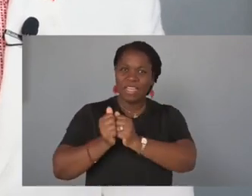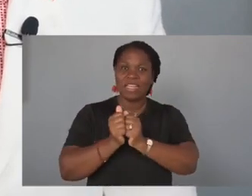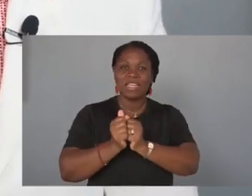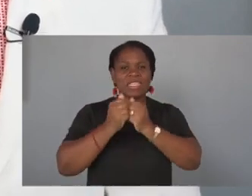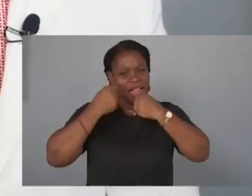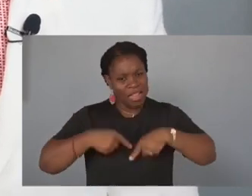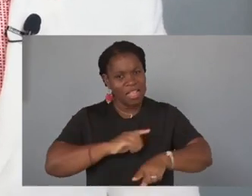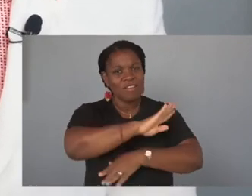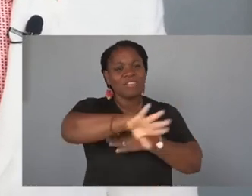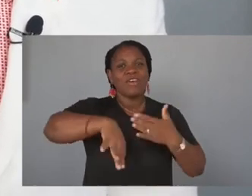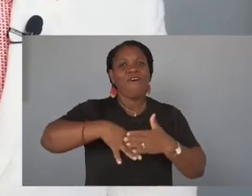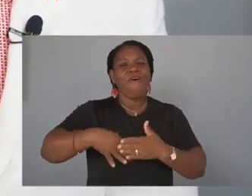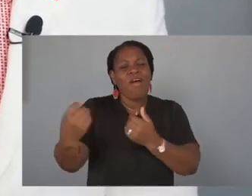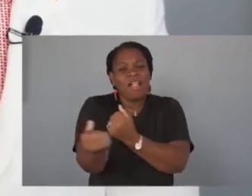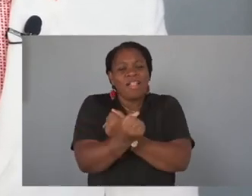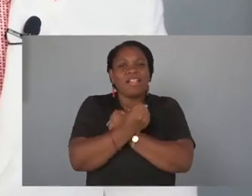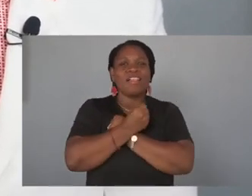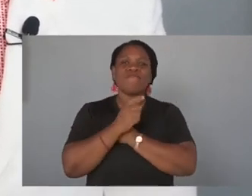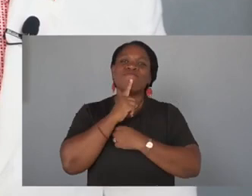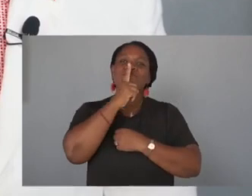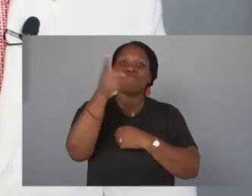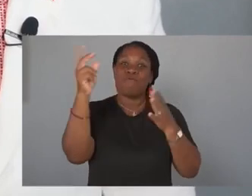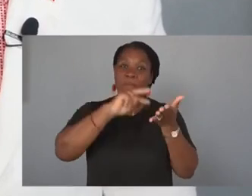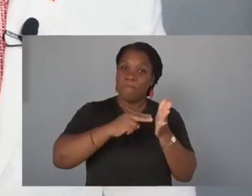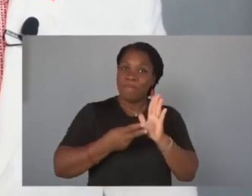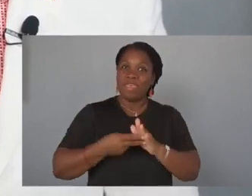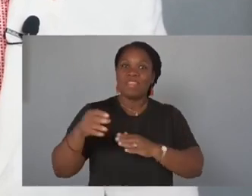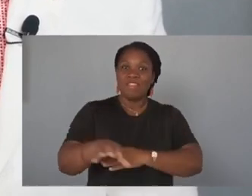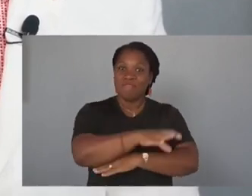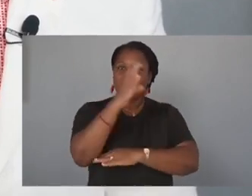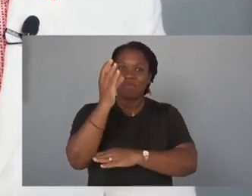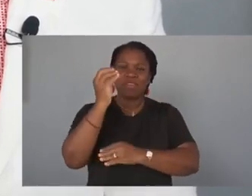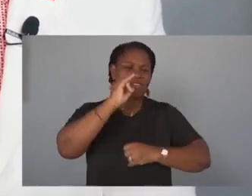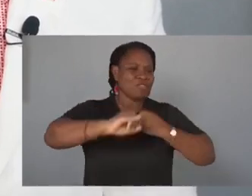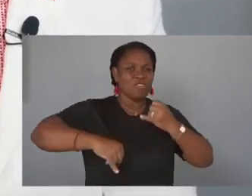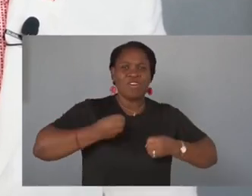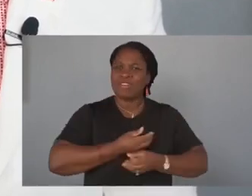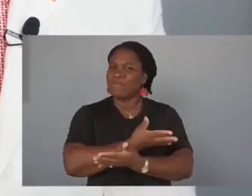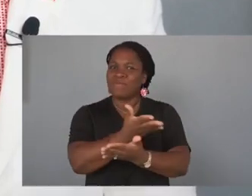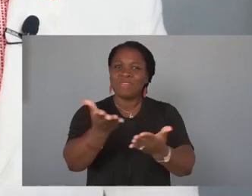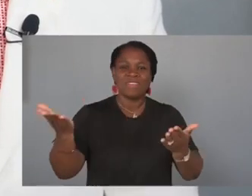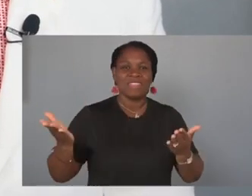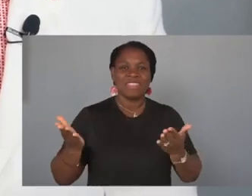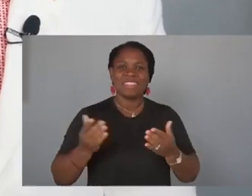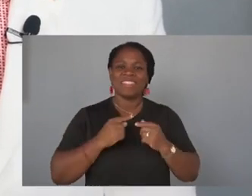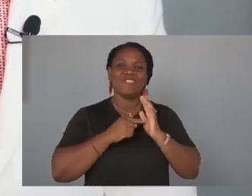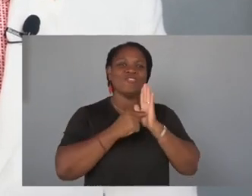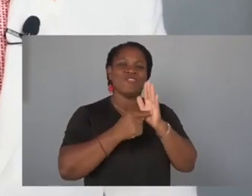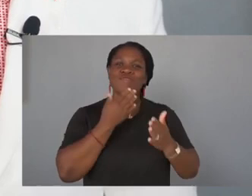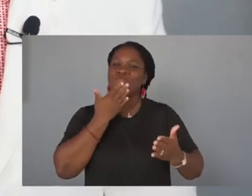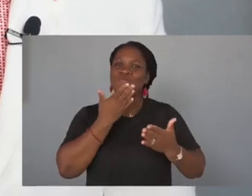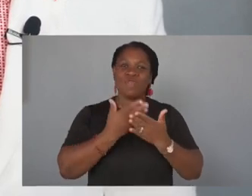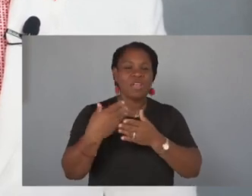togetherness, let us all embrace the true meaning of Christmas, spreading joy and peace to all, echoing the